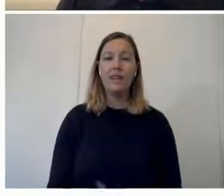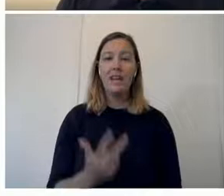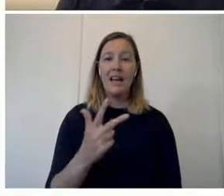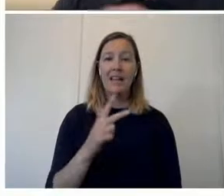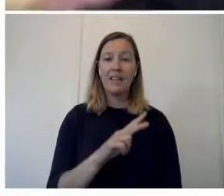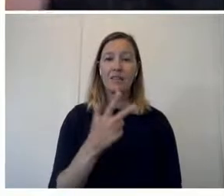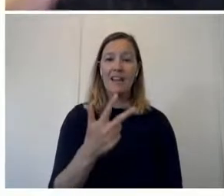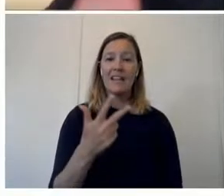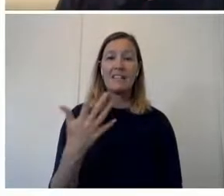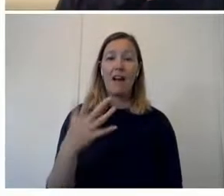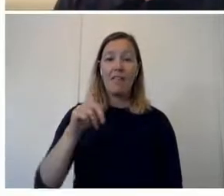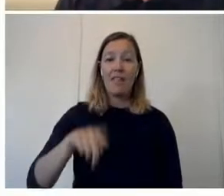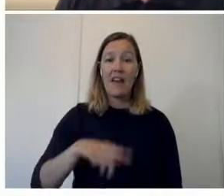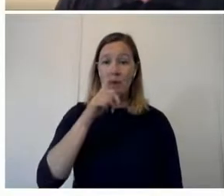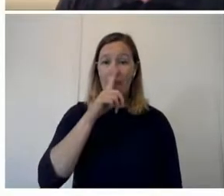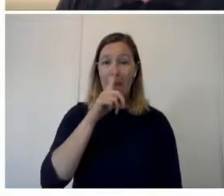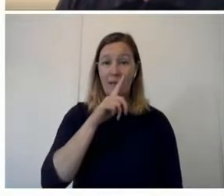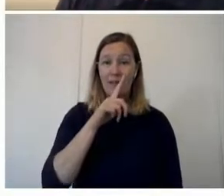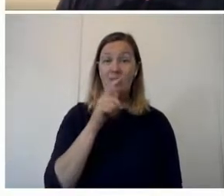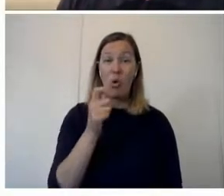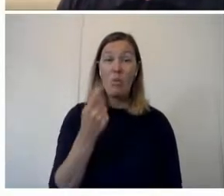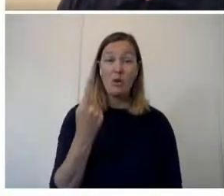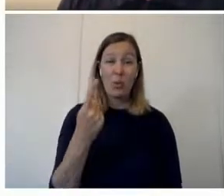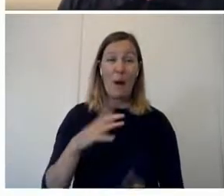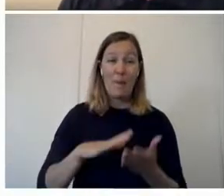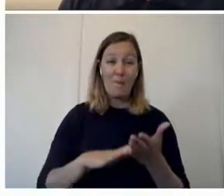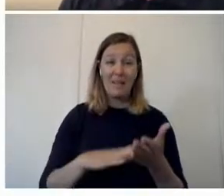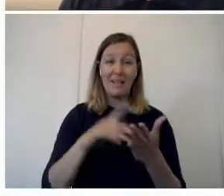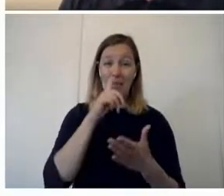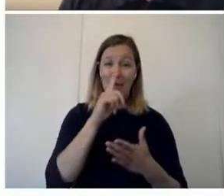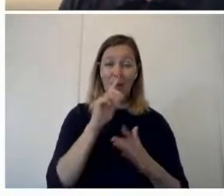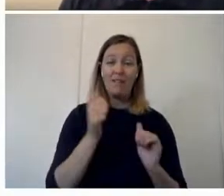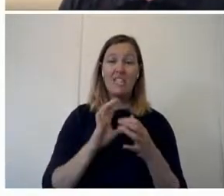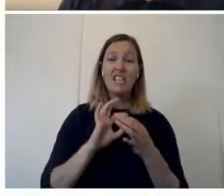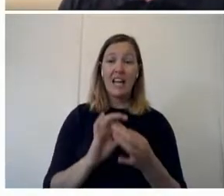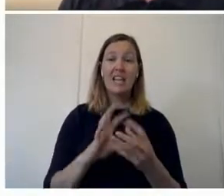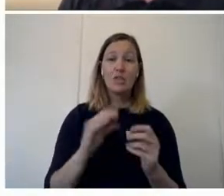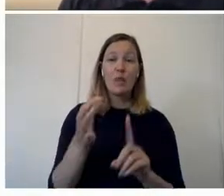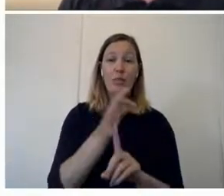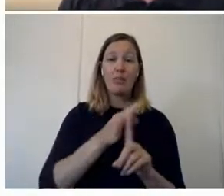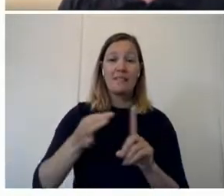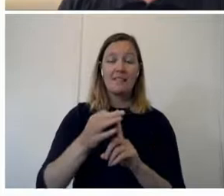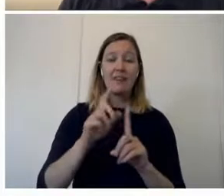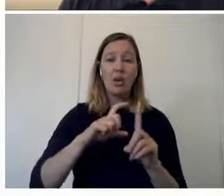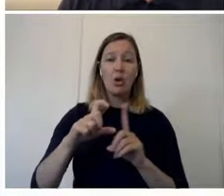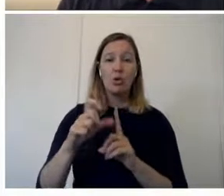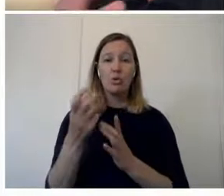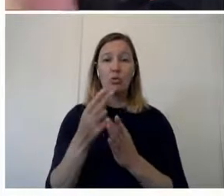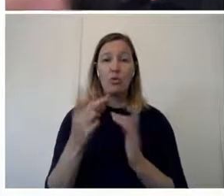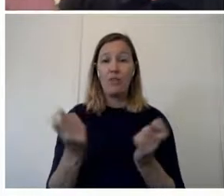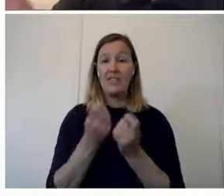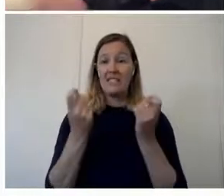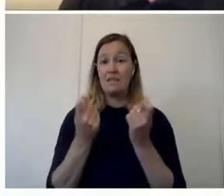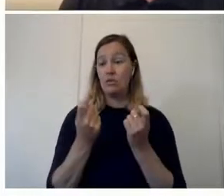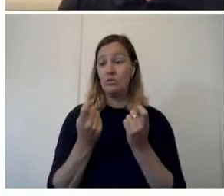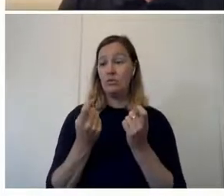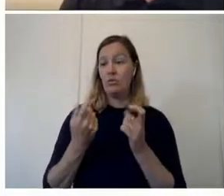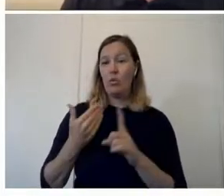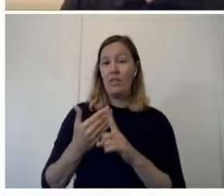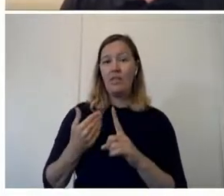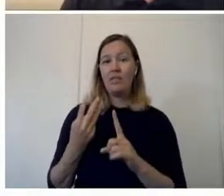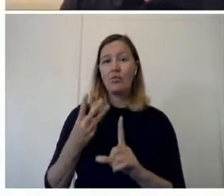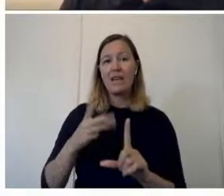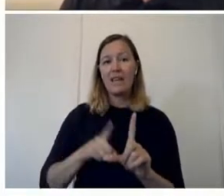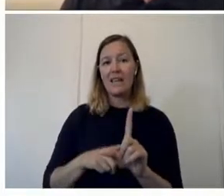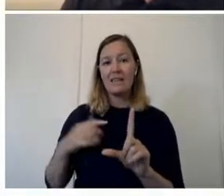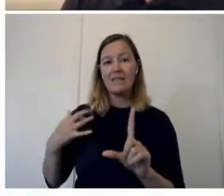885,000 people, so best part of a million, have engaged with the Pasifika Cultural Festival in the past 3 years. This is where